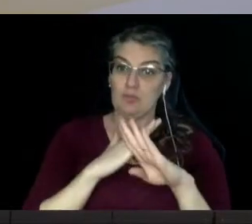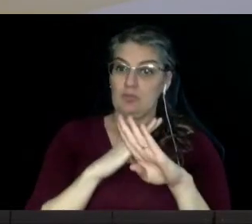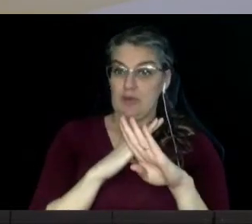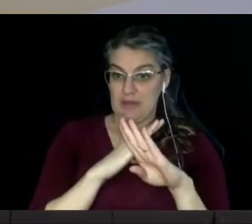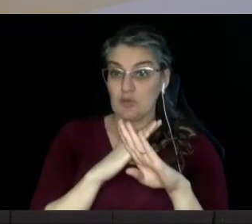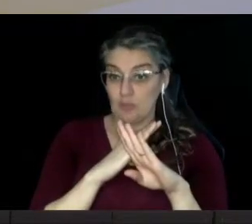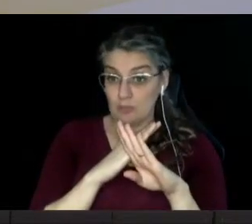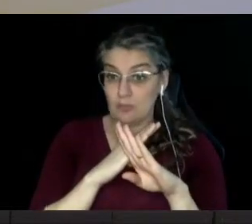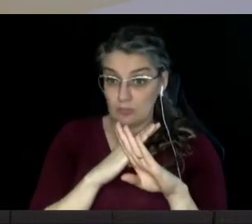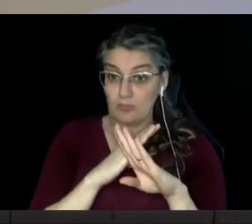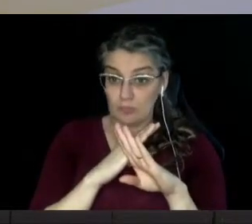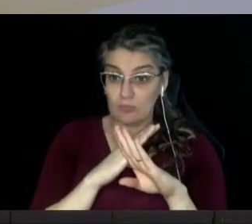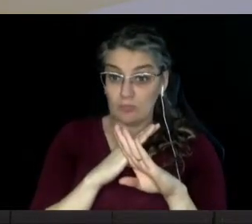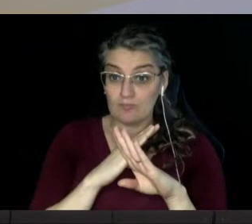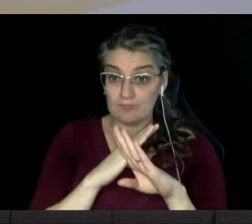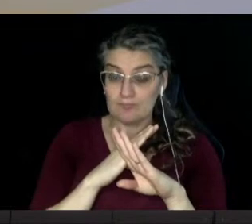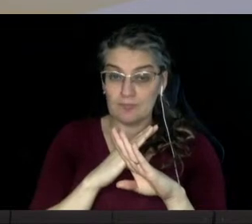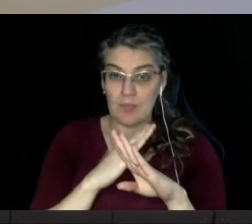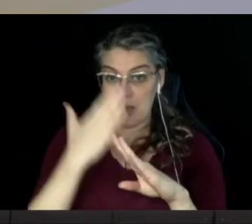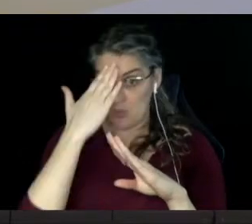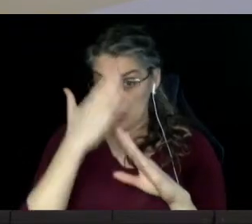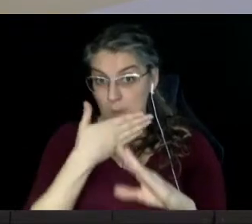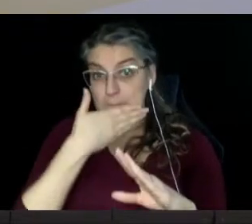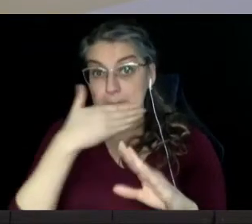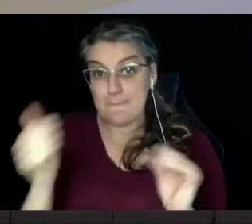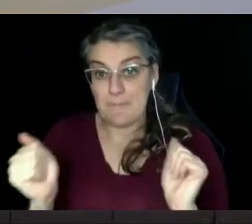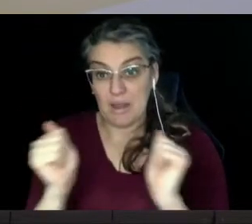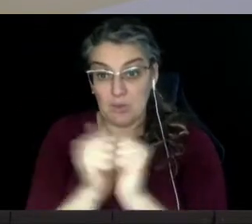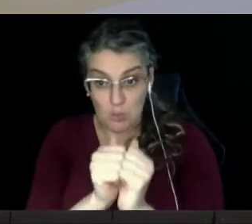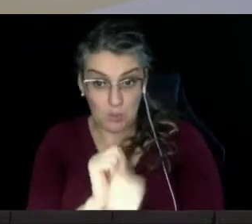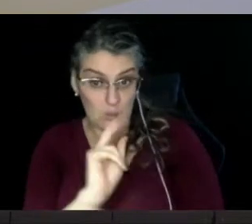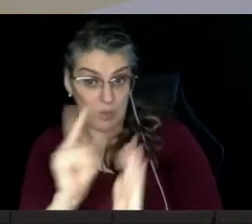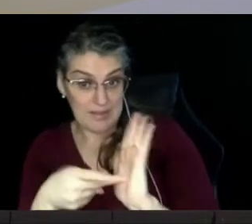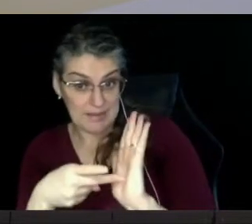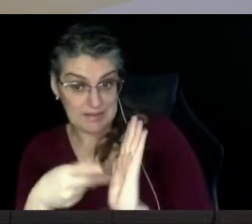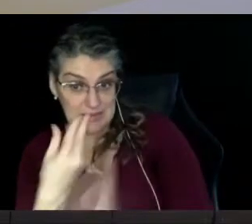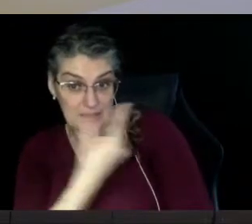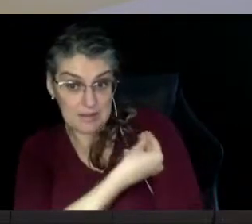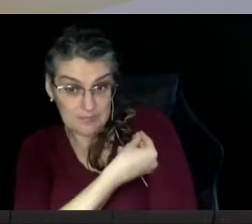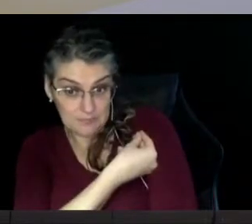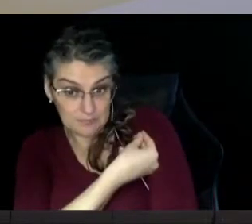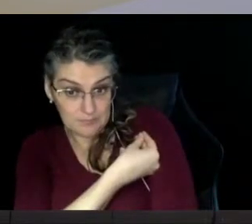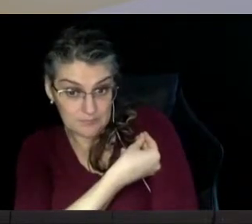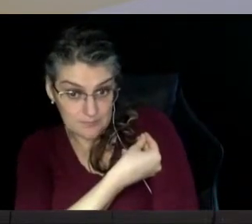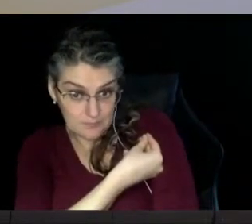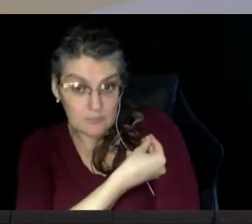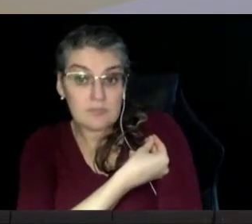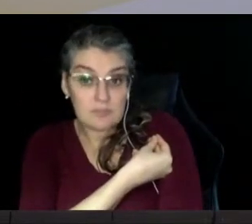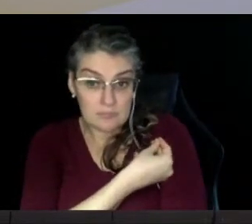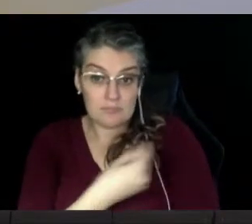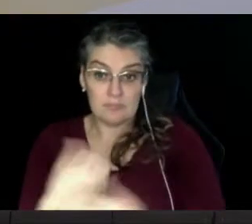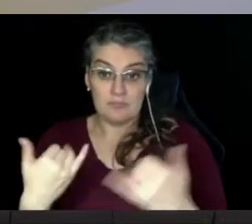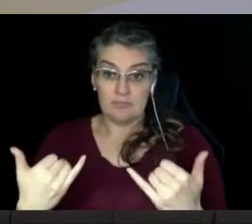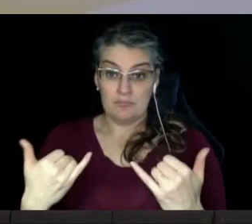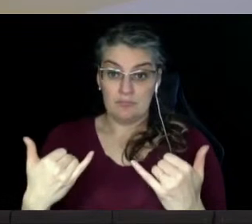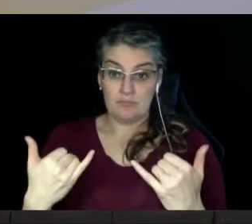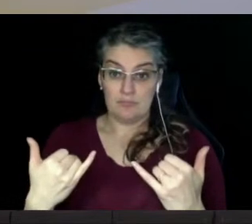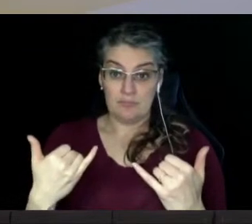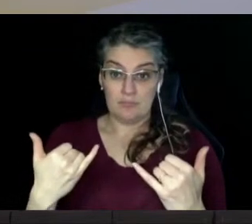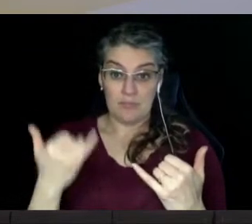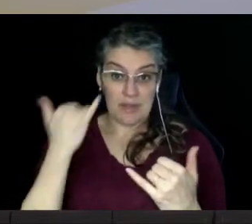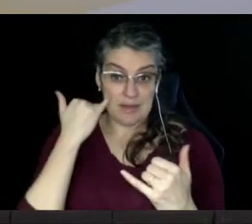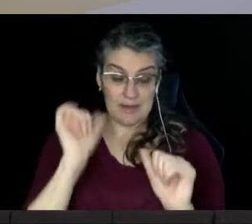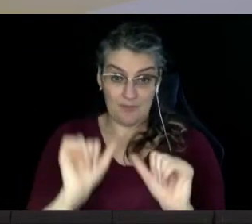that we'll get even better protection with 2 doses, but we will certainly